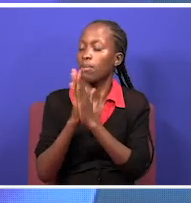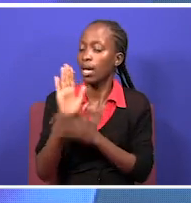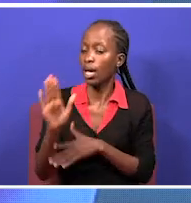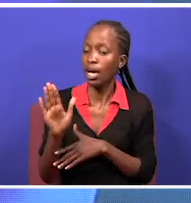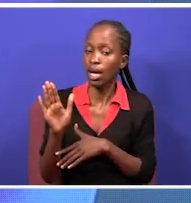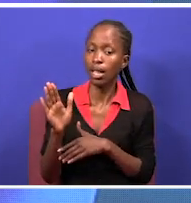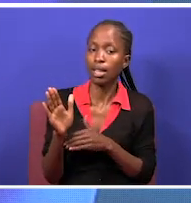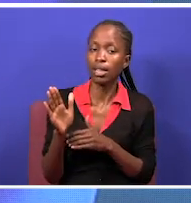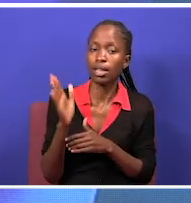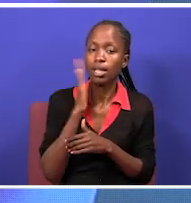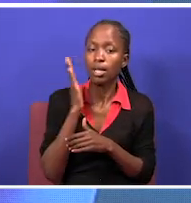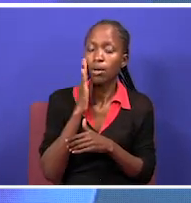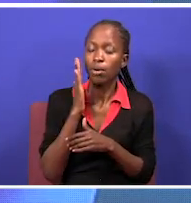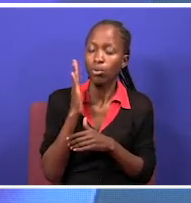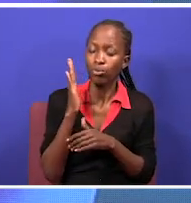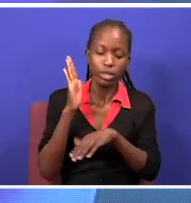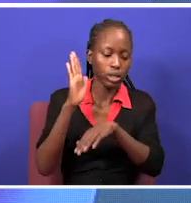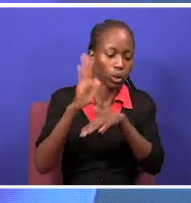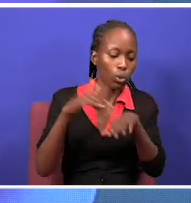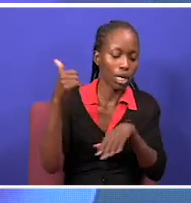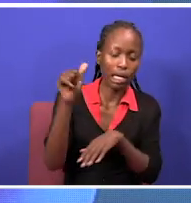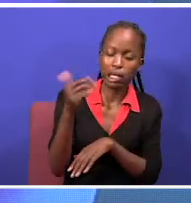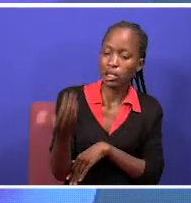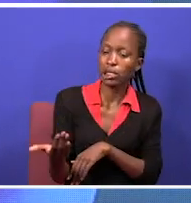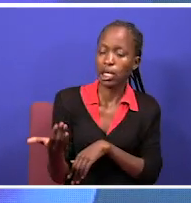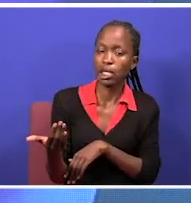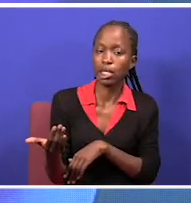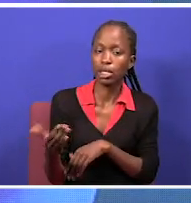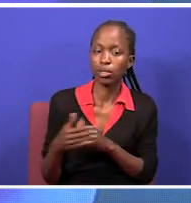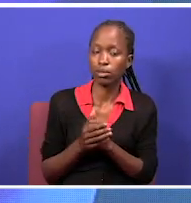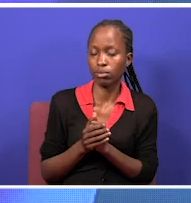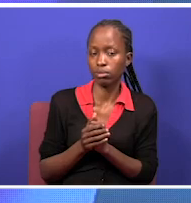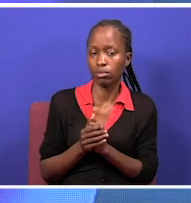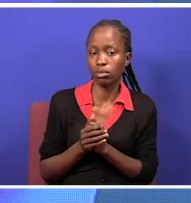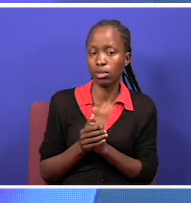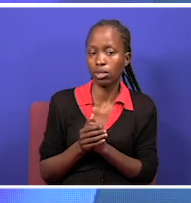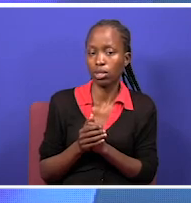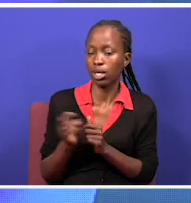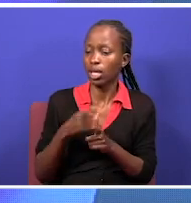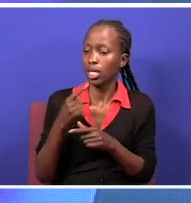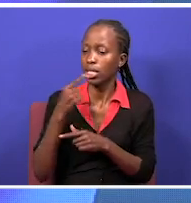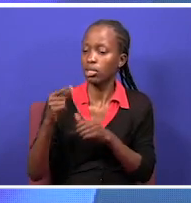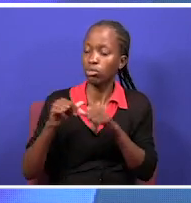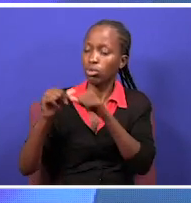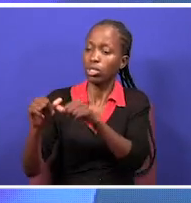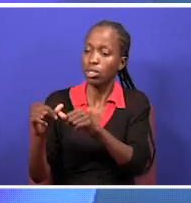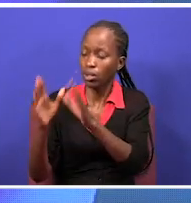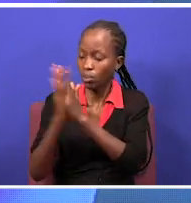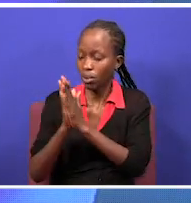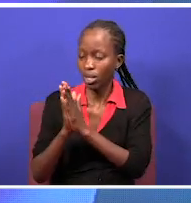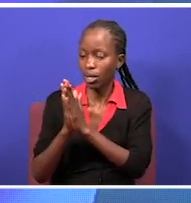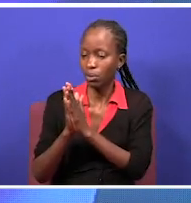would call somebody at random. So-and-so, Jane, continue. Woe unto